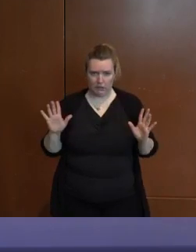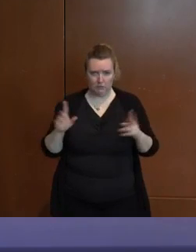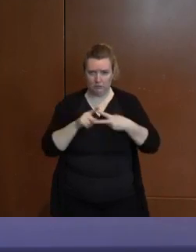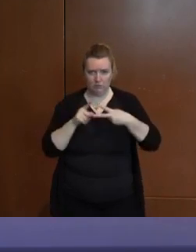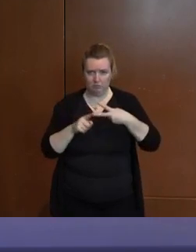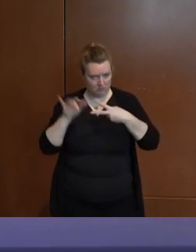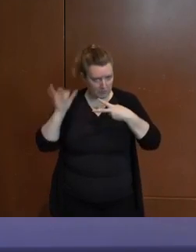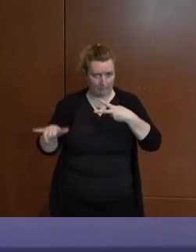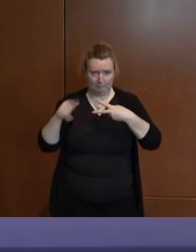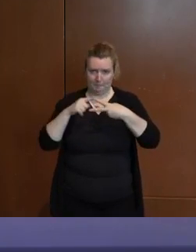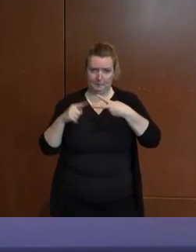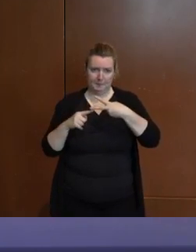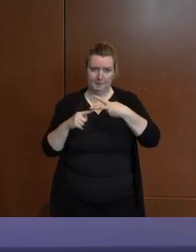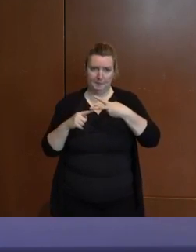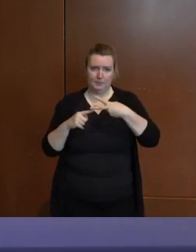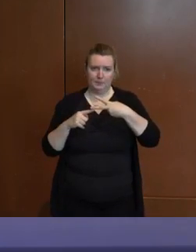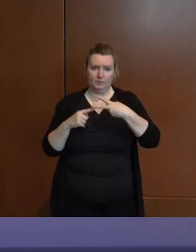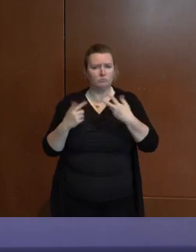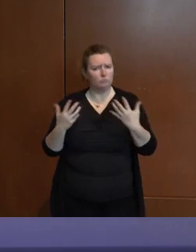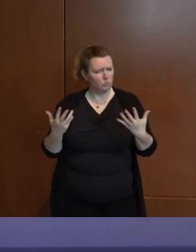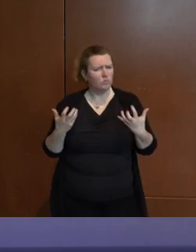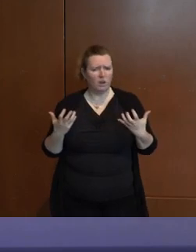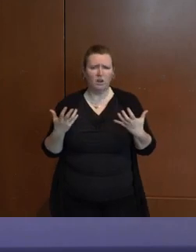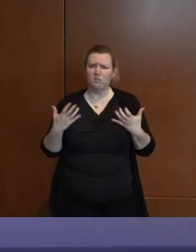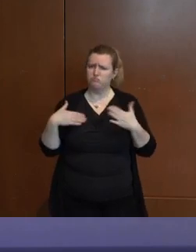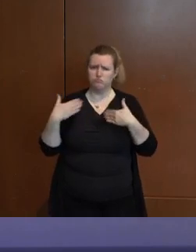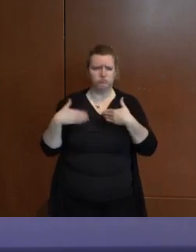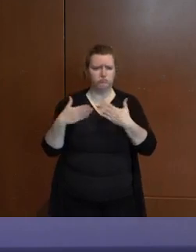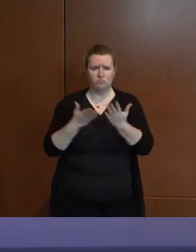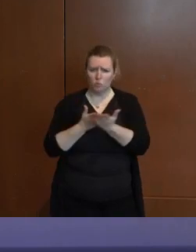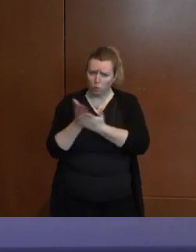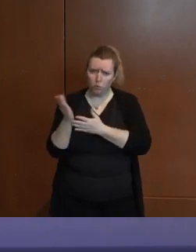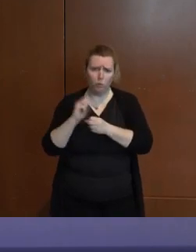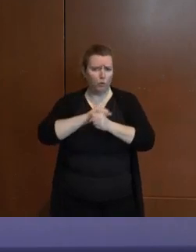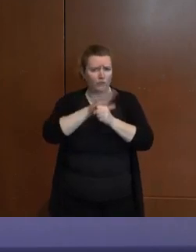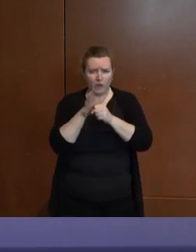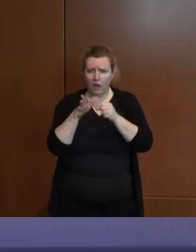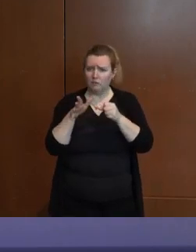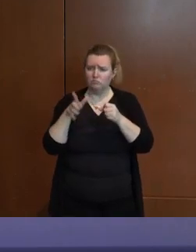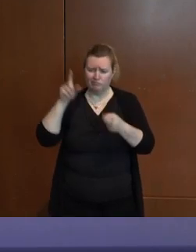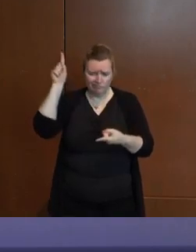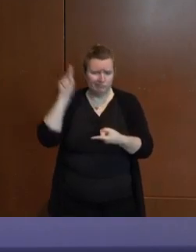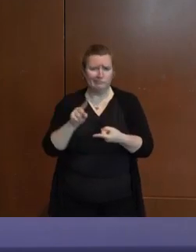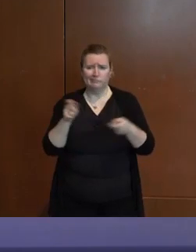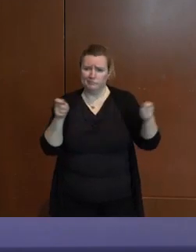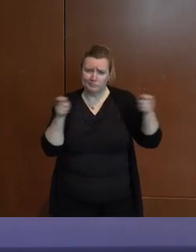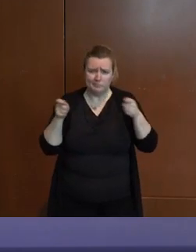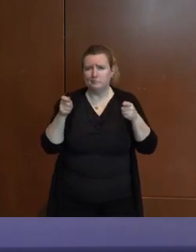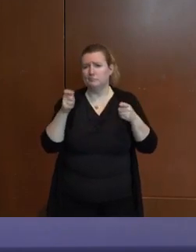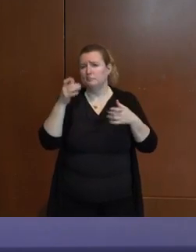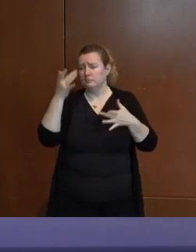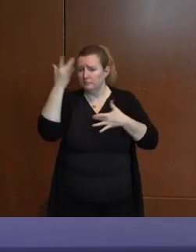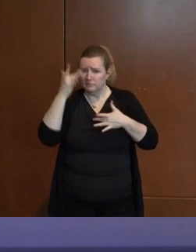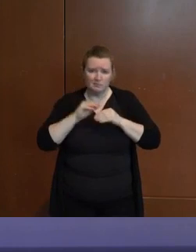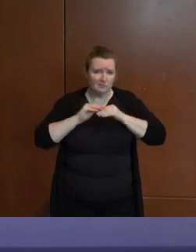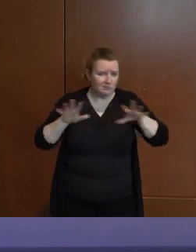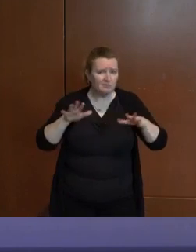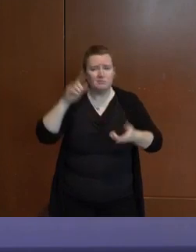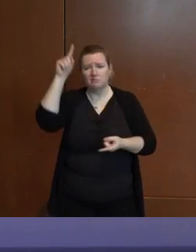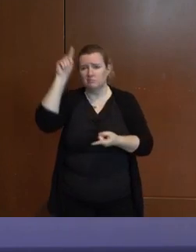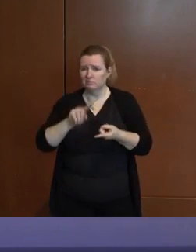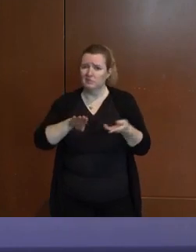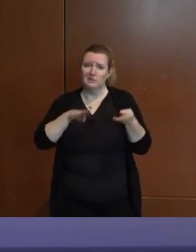with a lower curve, with fewer fatalities, please God, and casualties in terms of sickness, it will be because